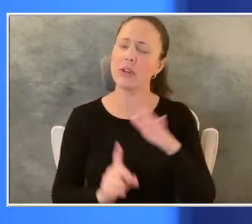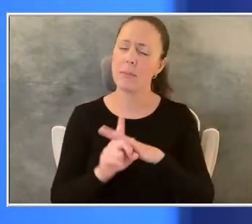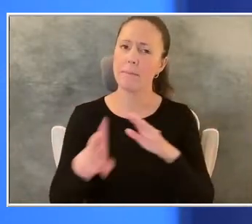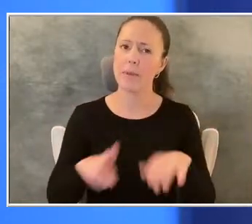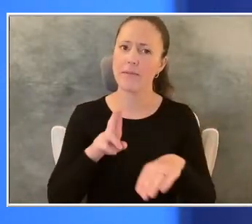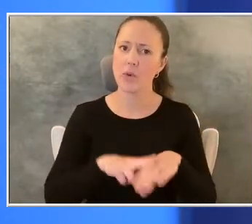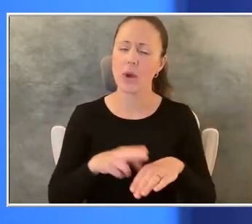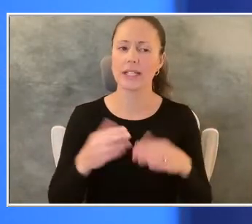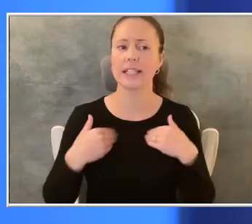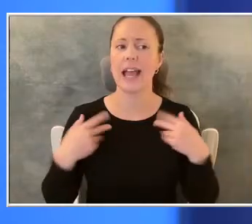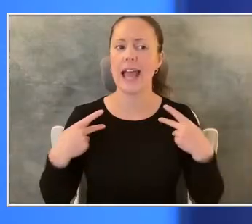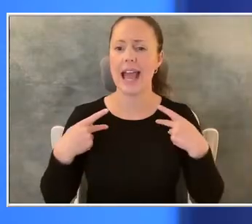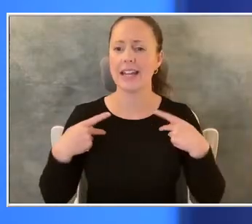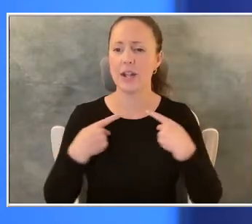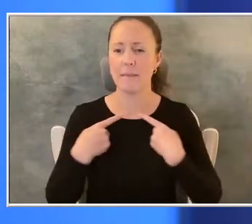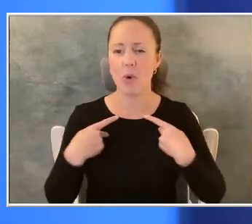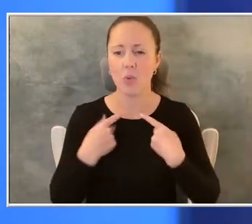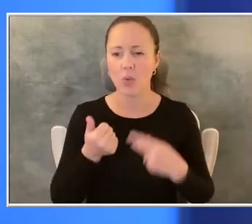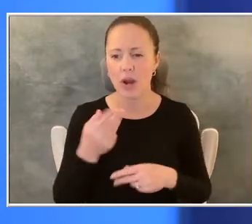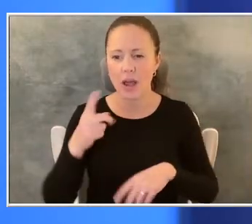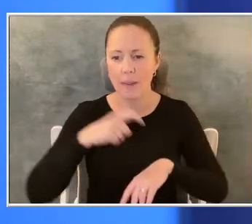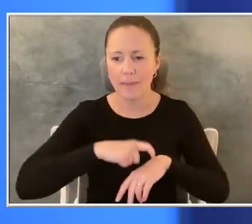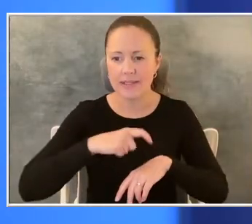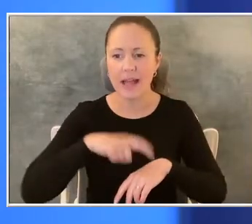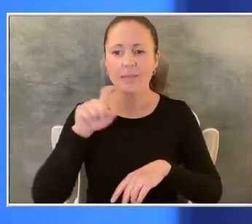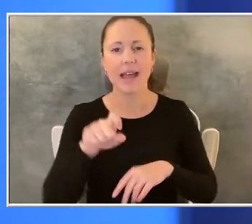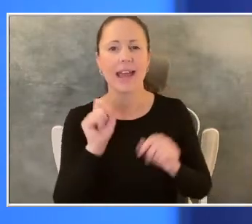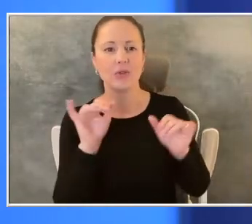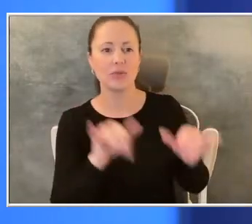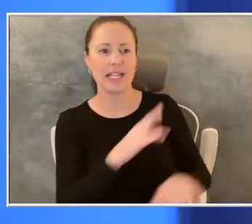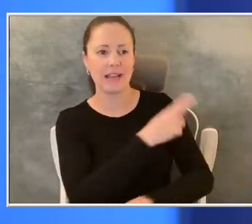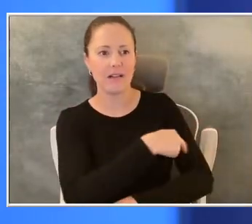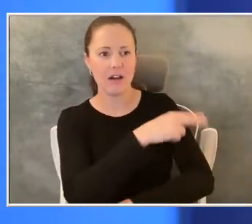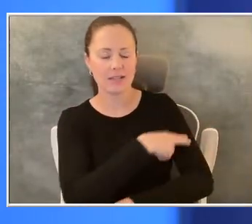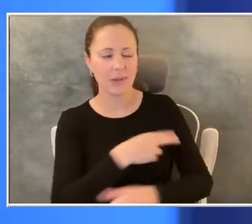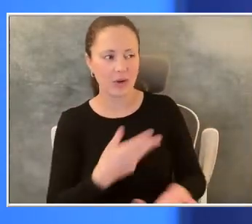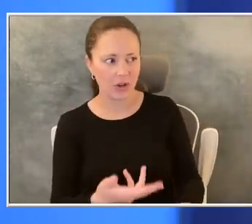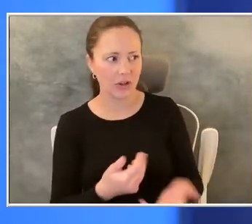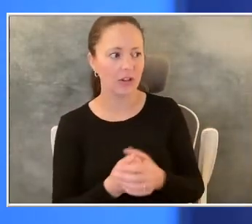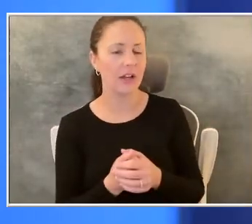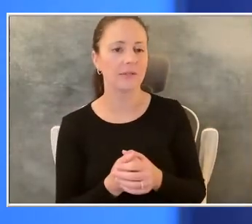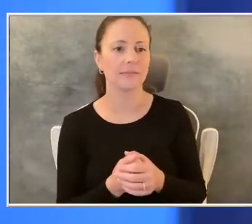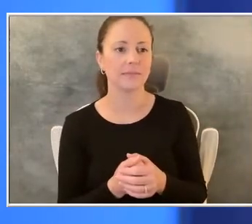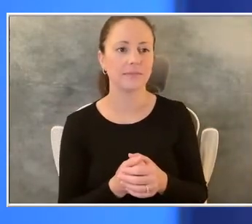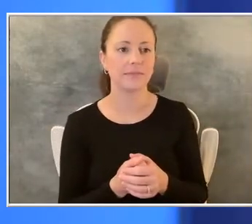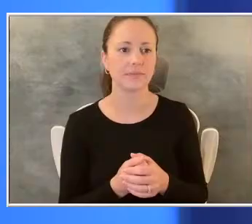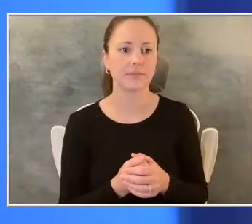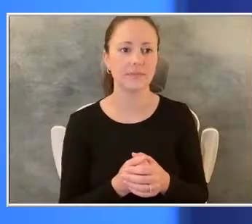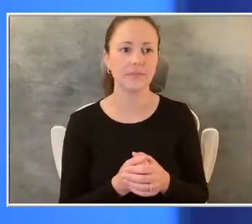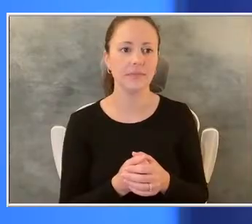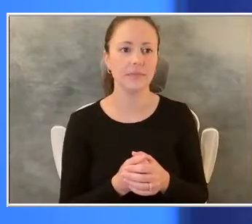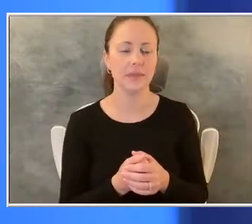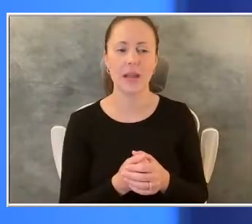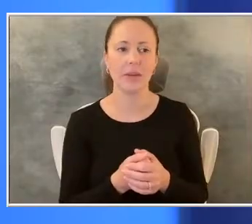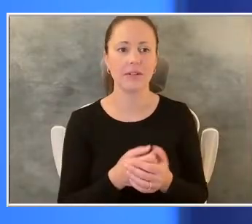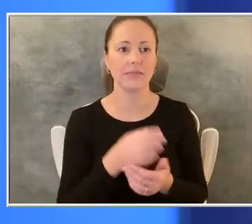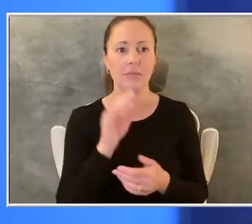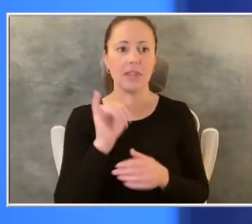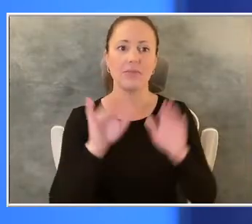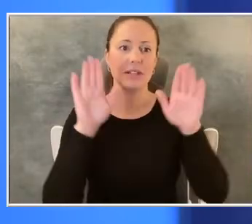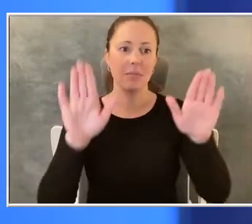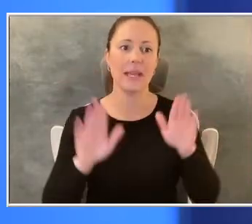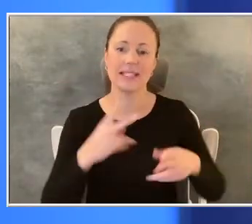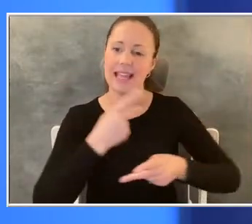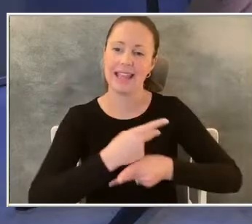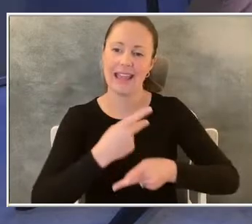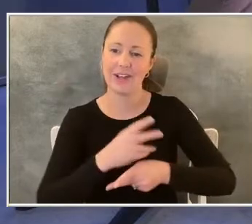a couple times. I think I had to be admitted to the hospital here at KU. And that was an amazing situation in its You had own. to go to hospital